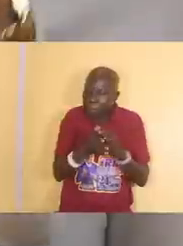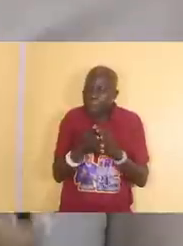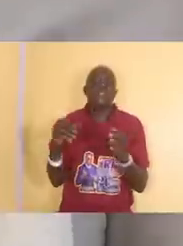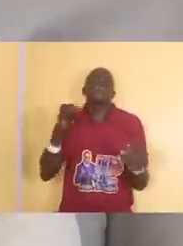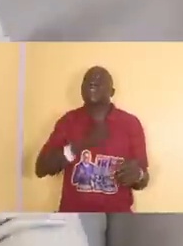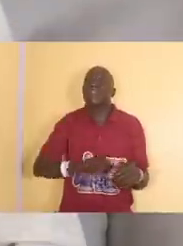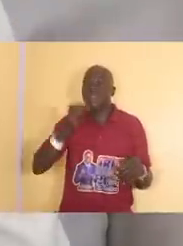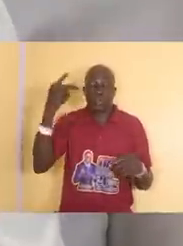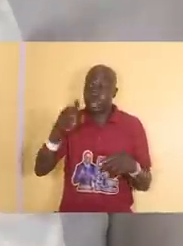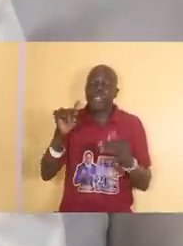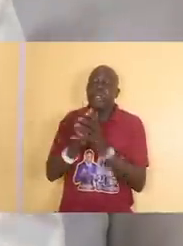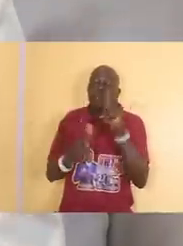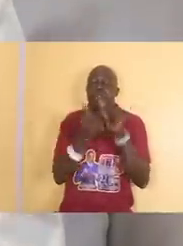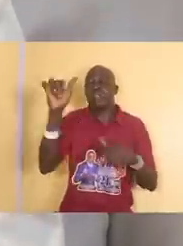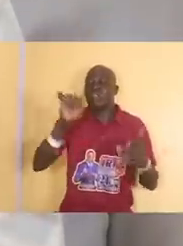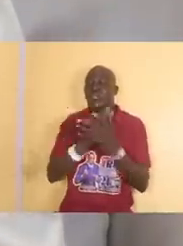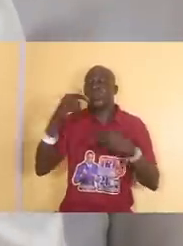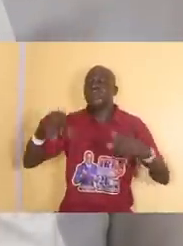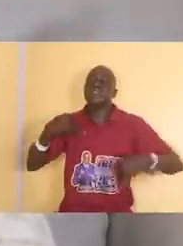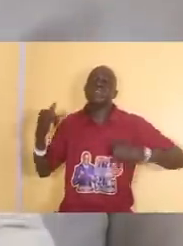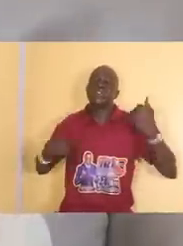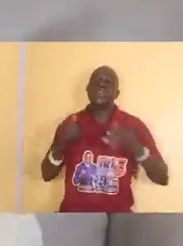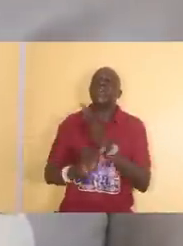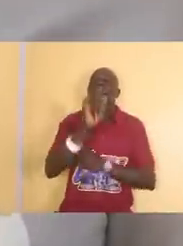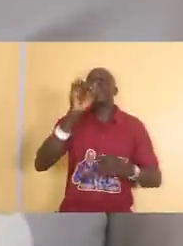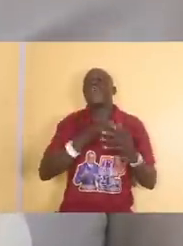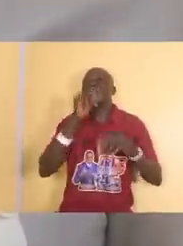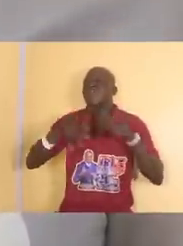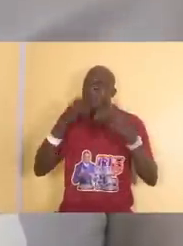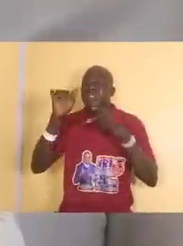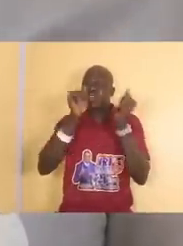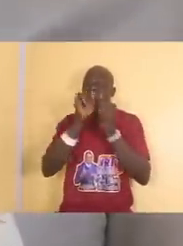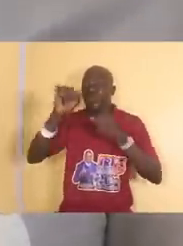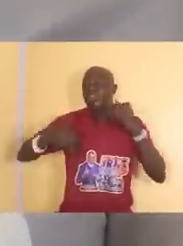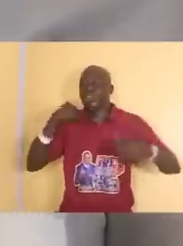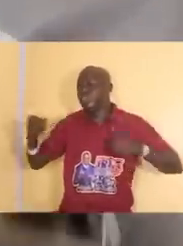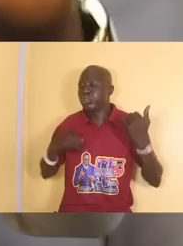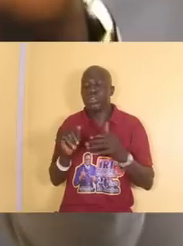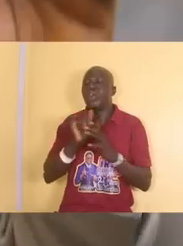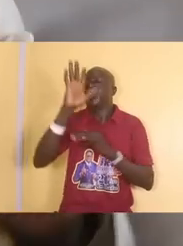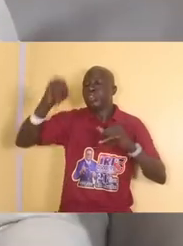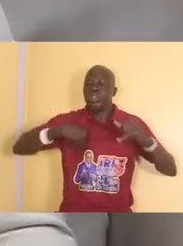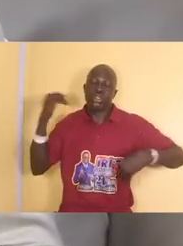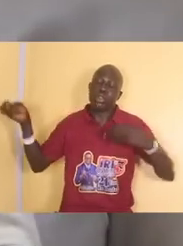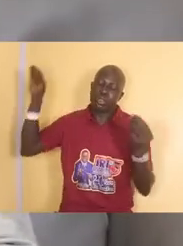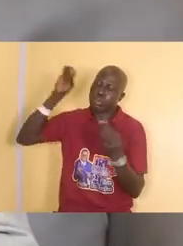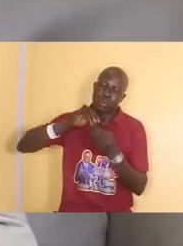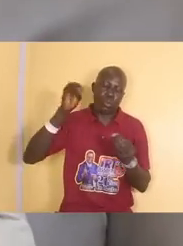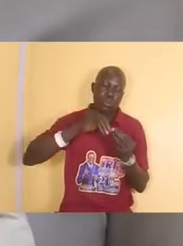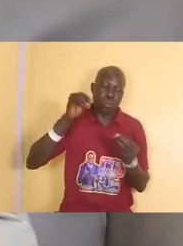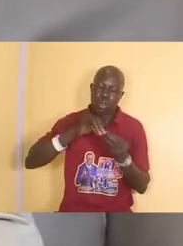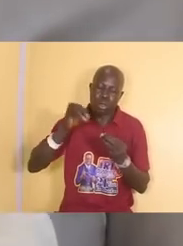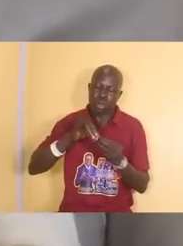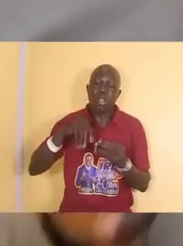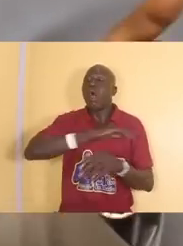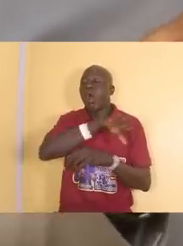shame. The supporter when there is no one. Help of the helpless. You are the one that is no one